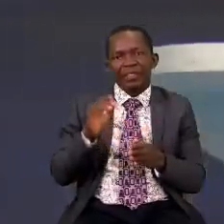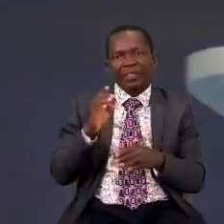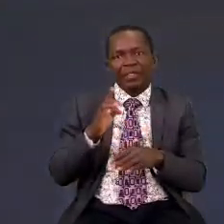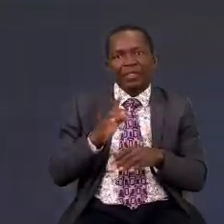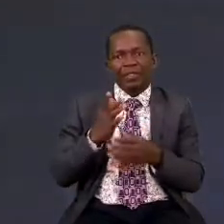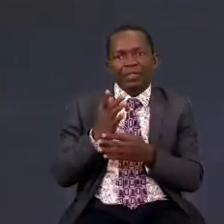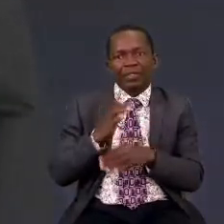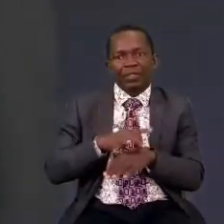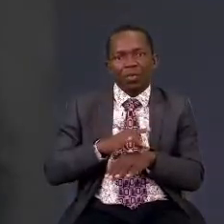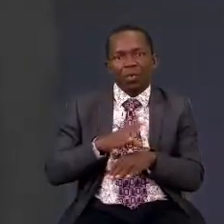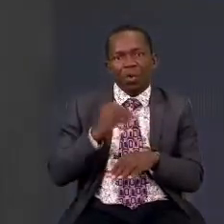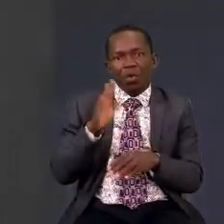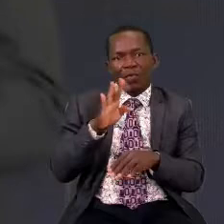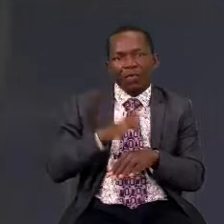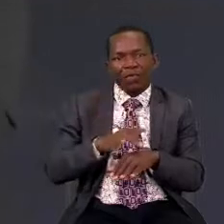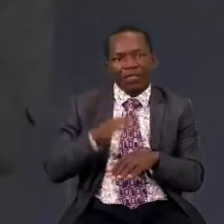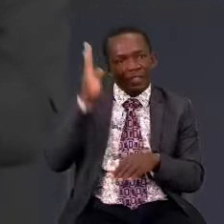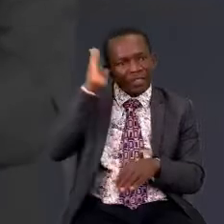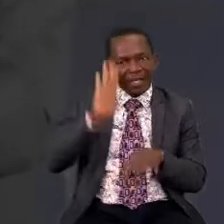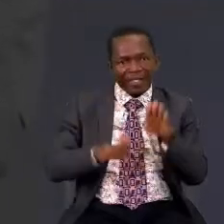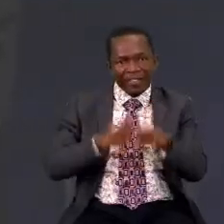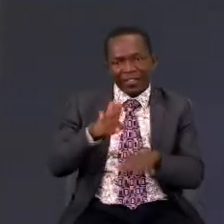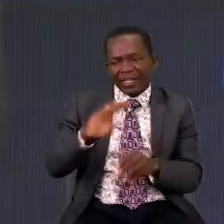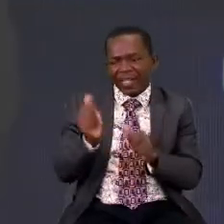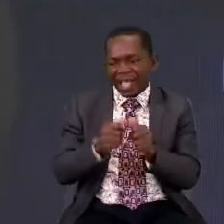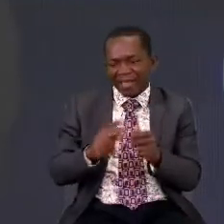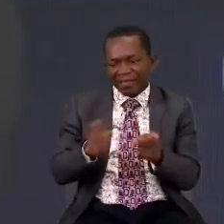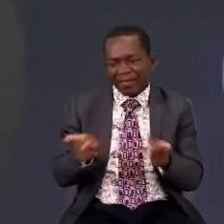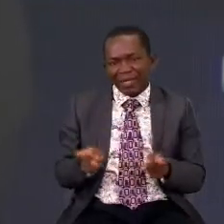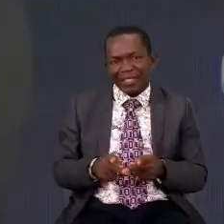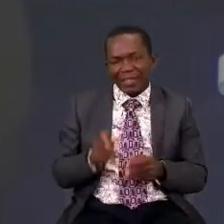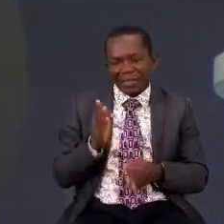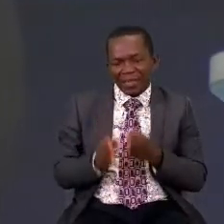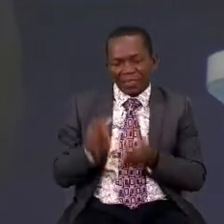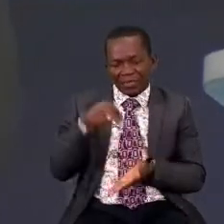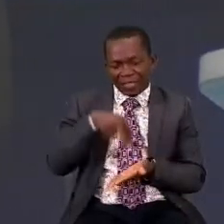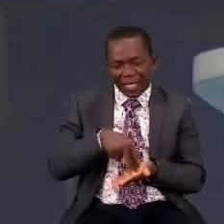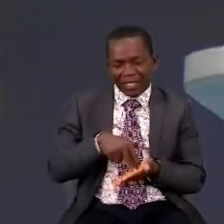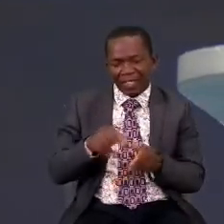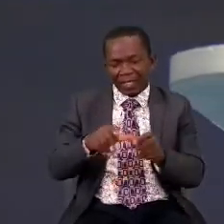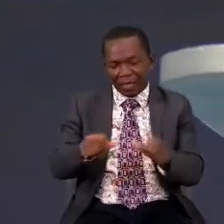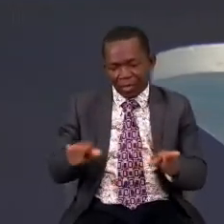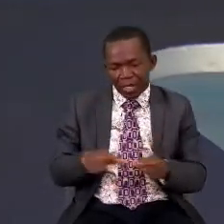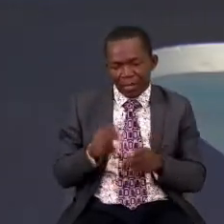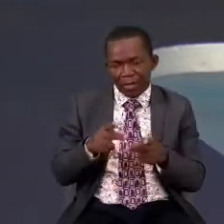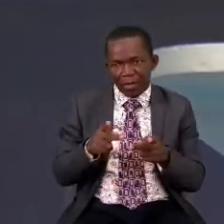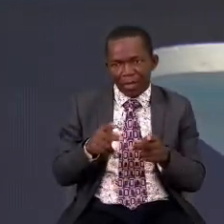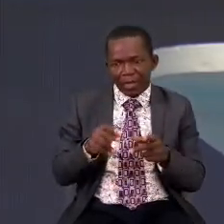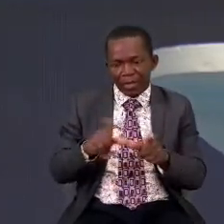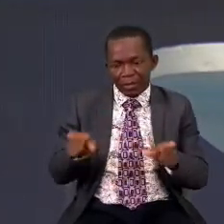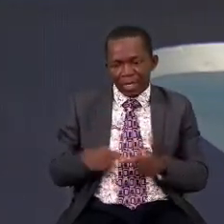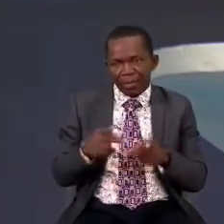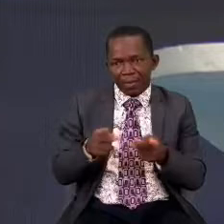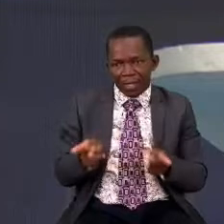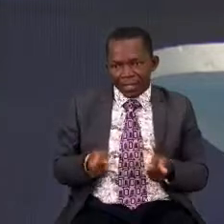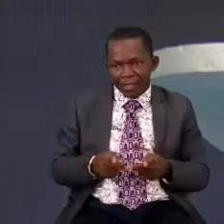place, that's what I give to you. If you go beyond and you have the strength to get up and to move on